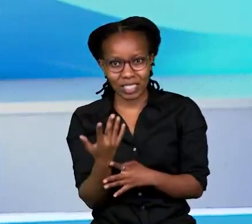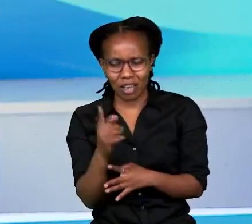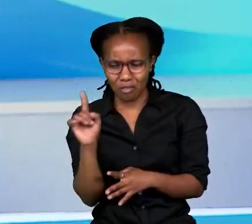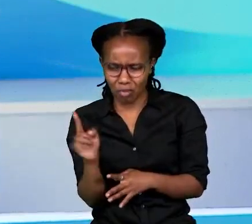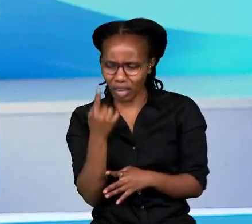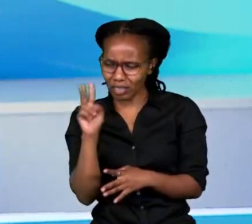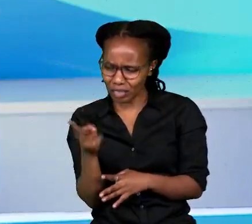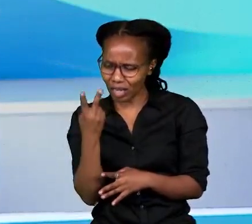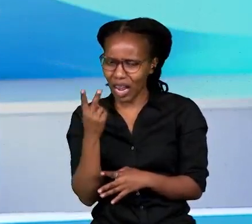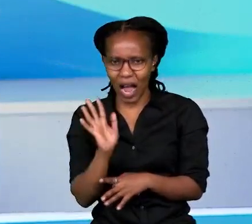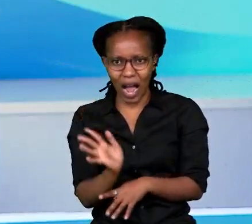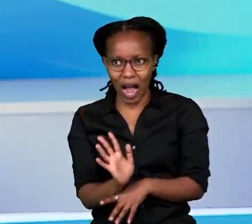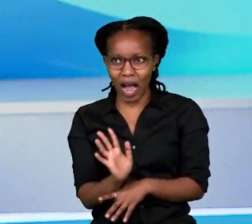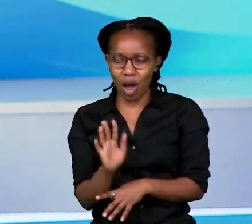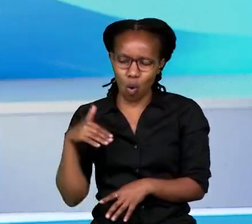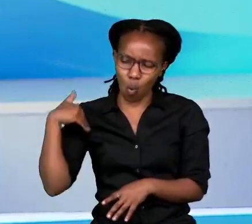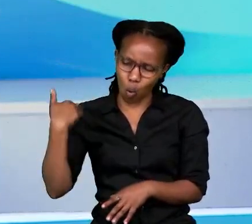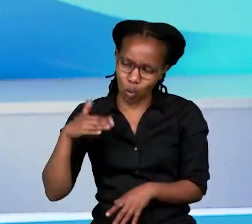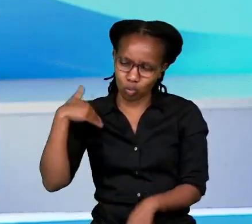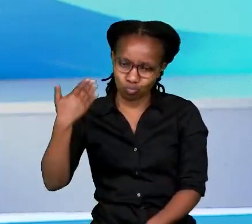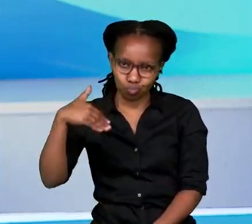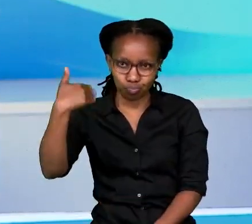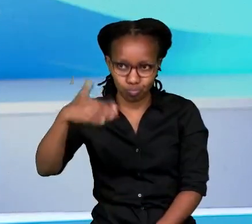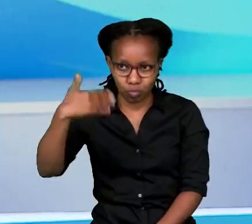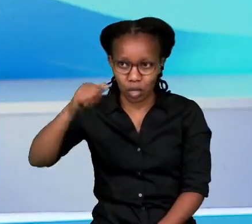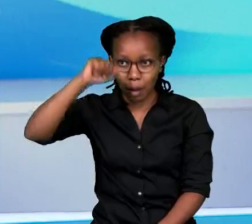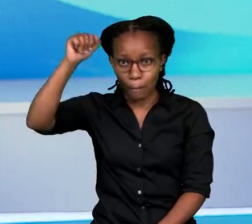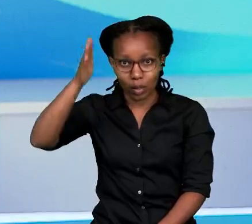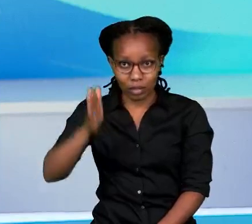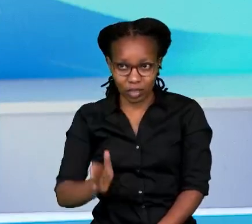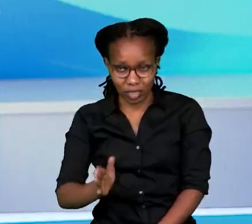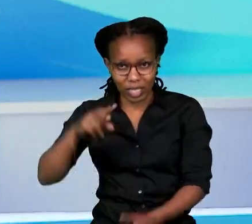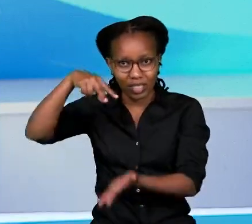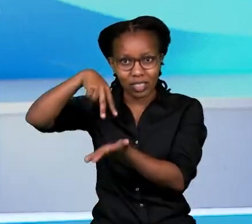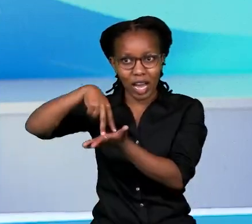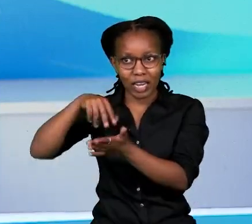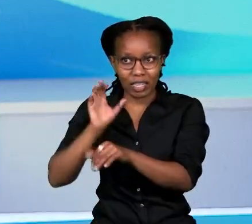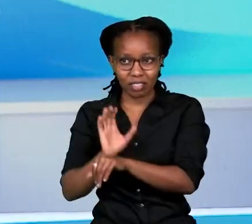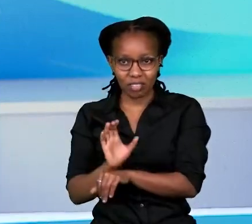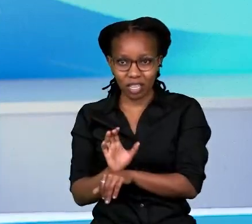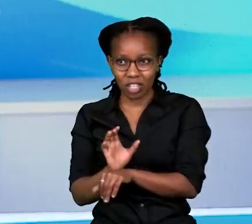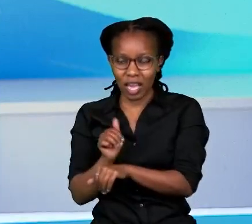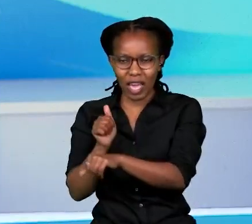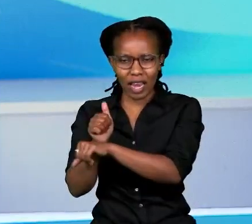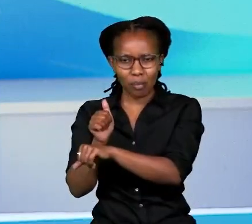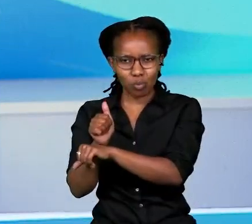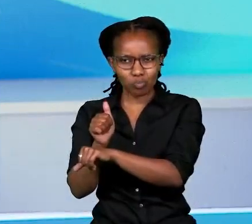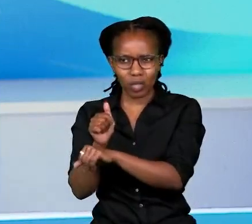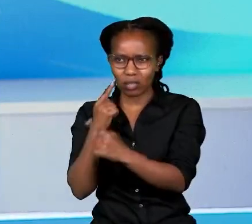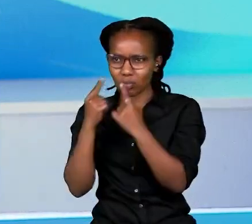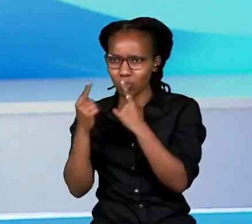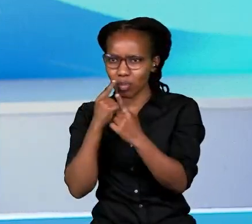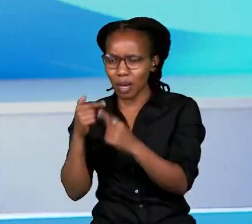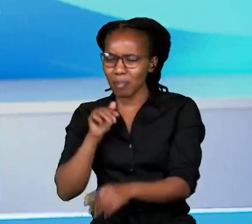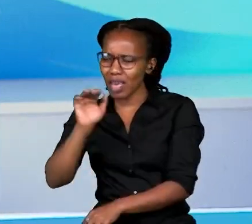twice, over and over again, our politicians standing on the pulpit and spitting words. I'm coming to that. And I asked